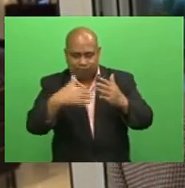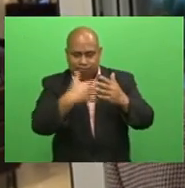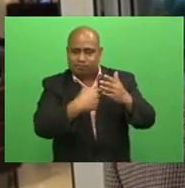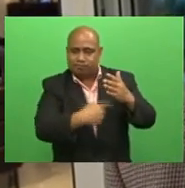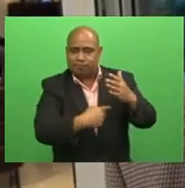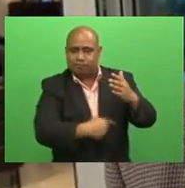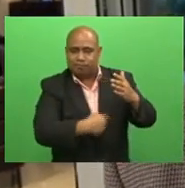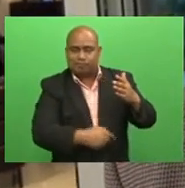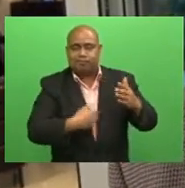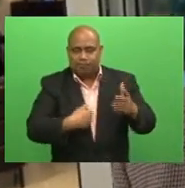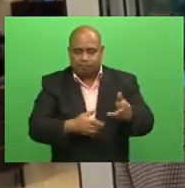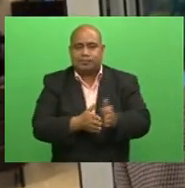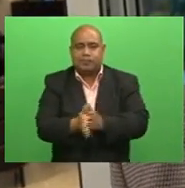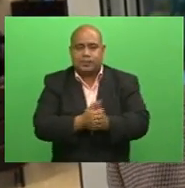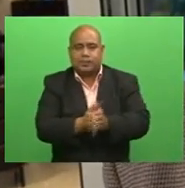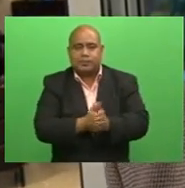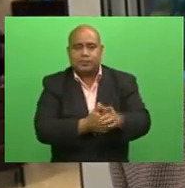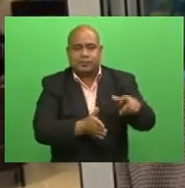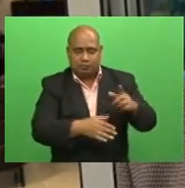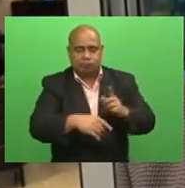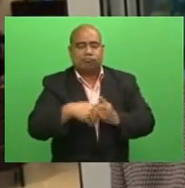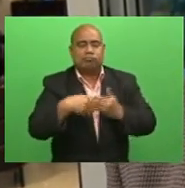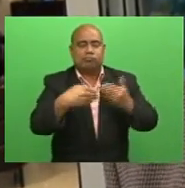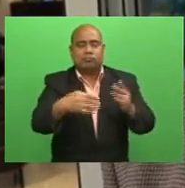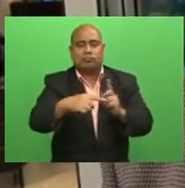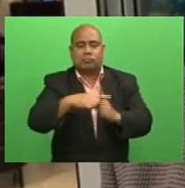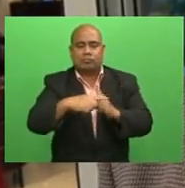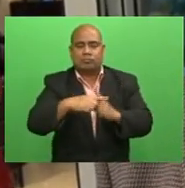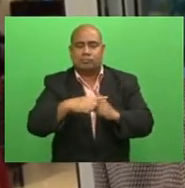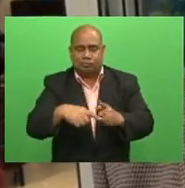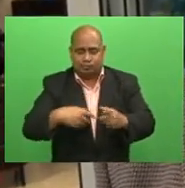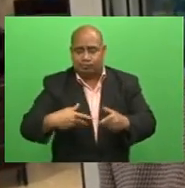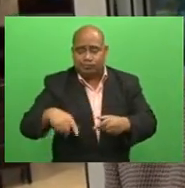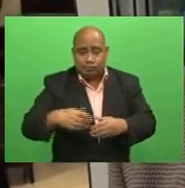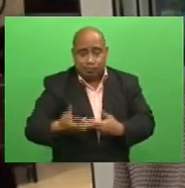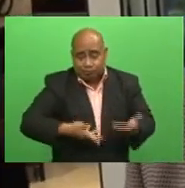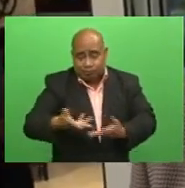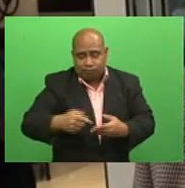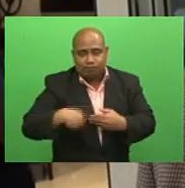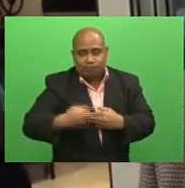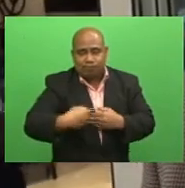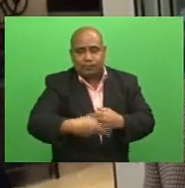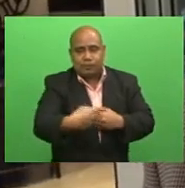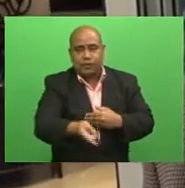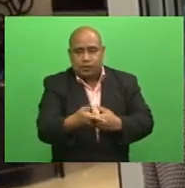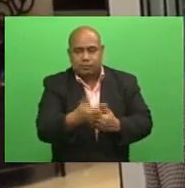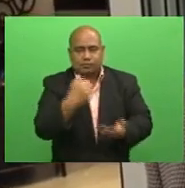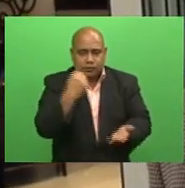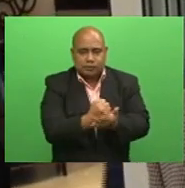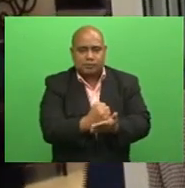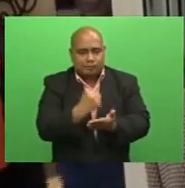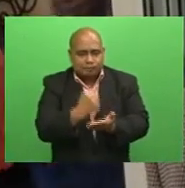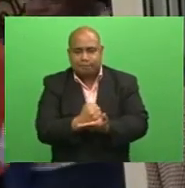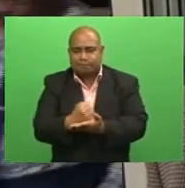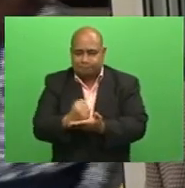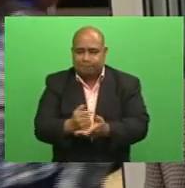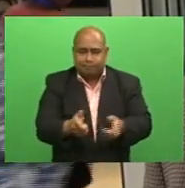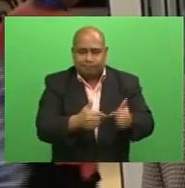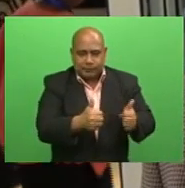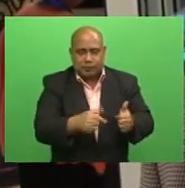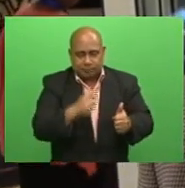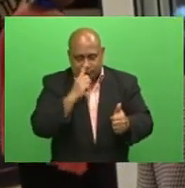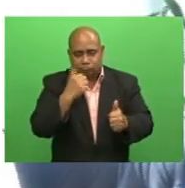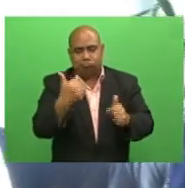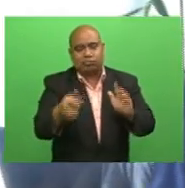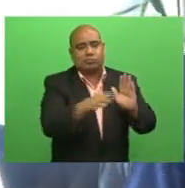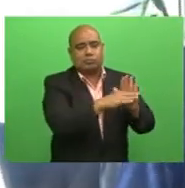today's discussions, I'm sure we can meet the requirements by the supervisor